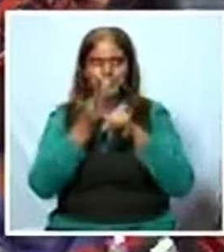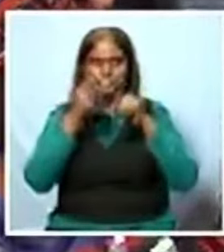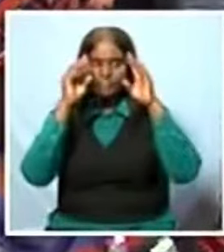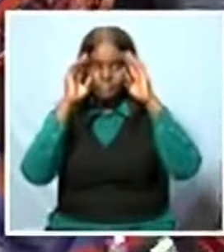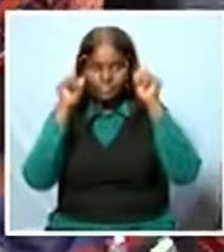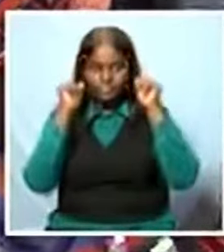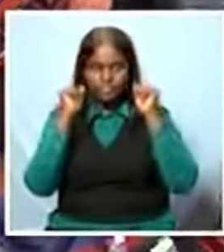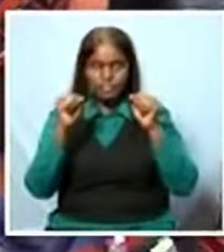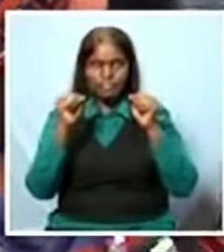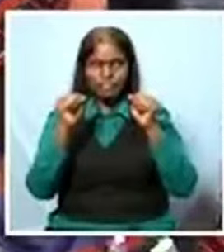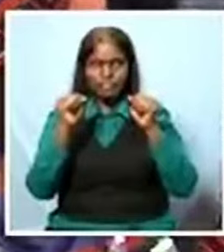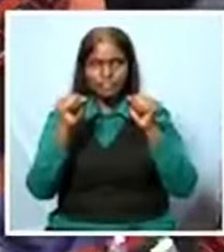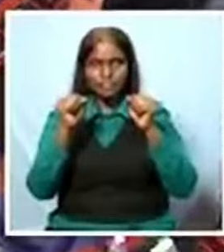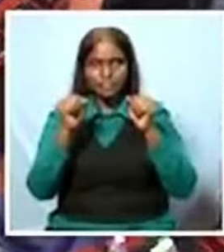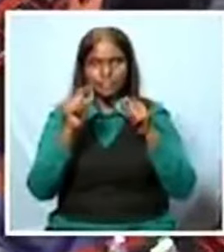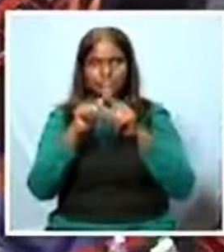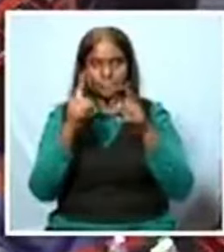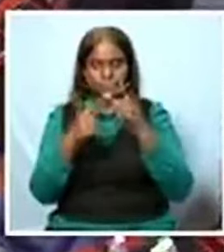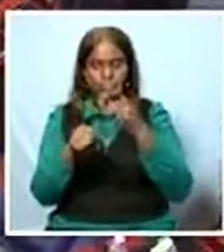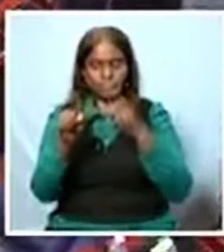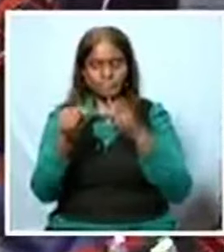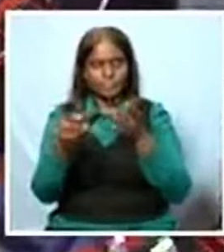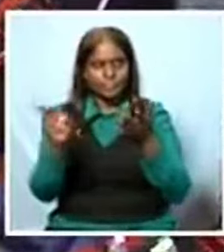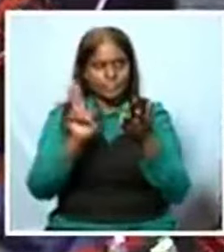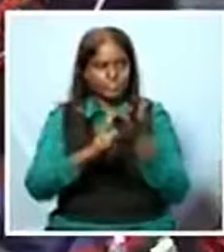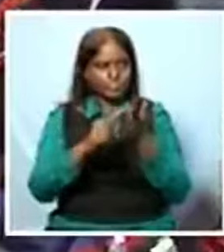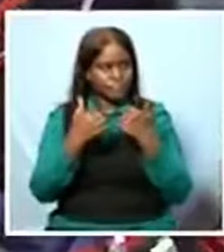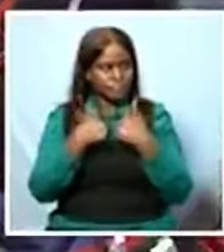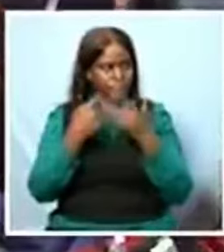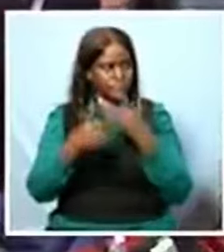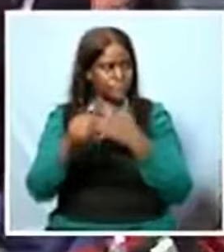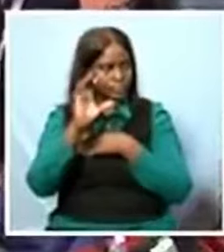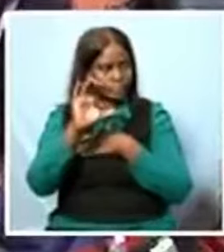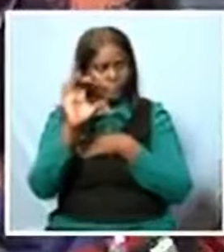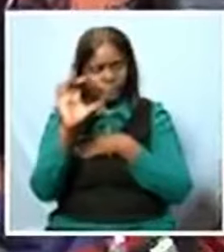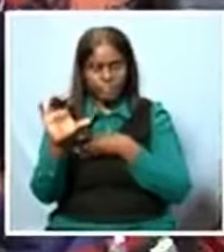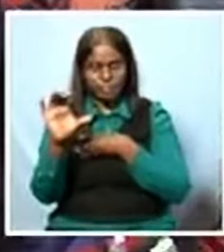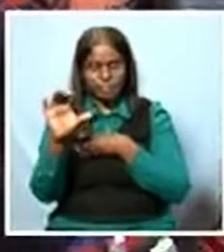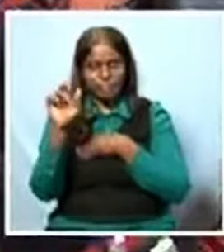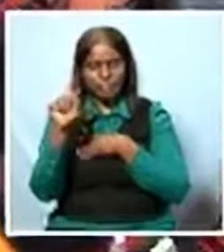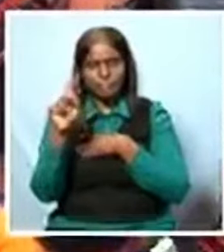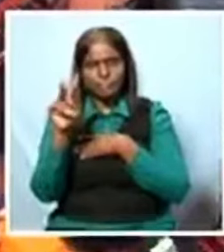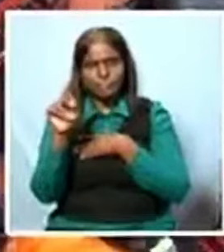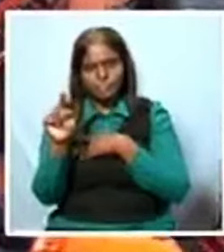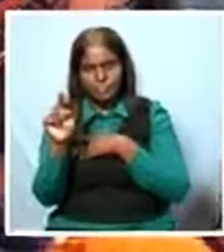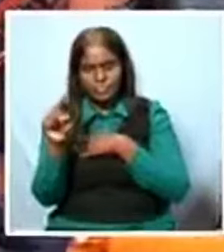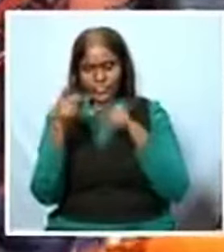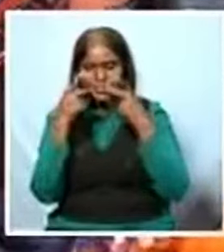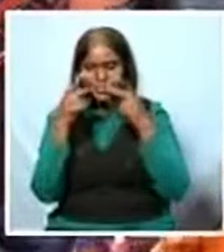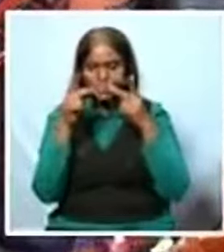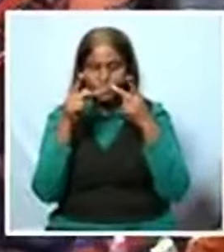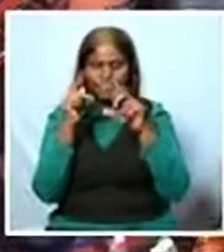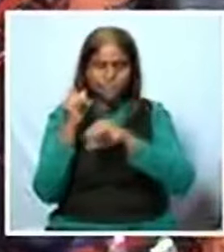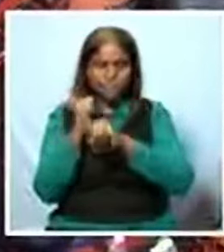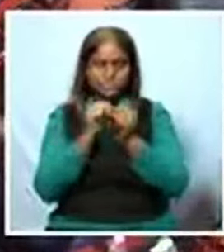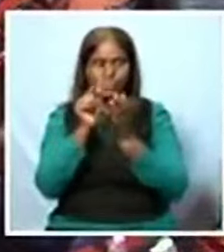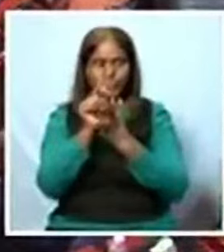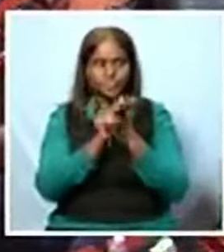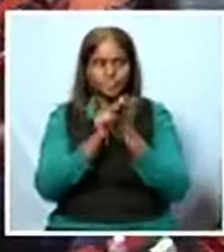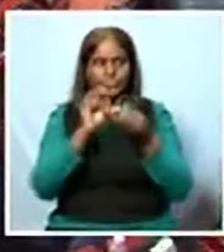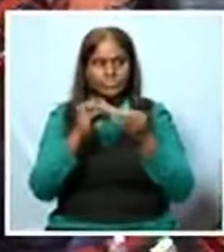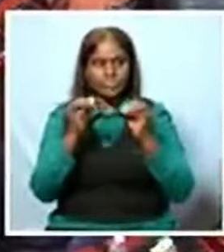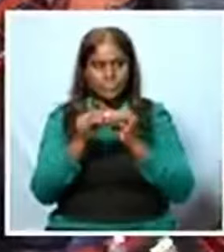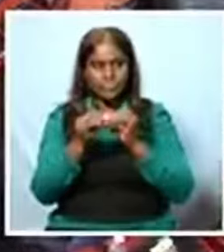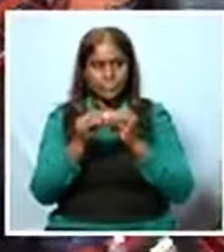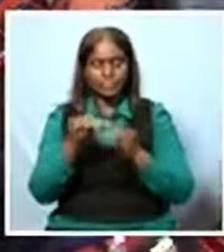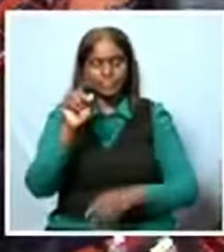President that's on the reconsideration of the closed circuit television public protection bill, National Assembly